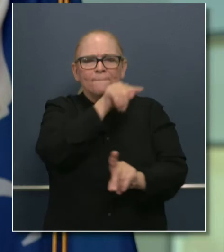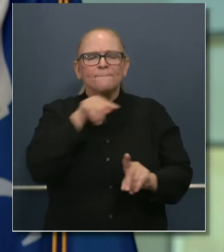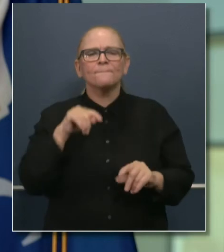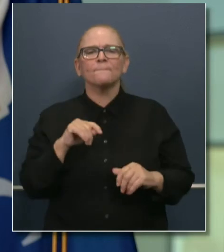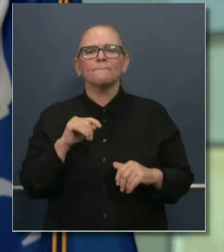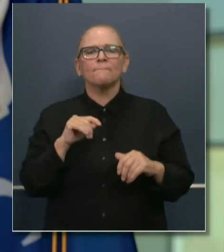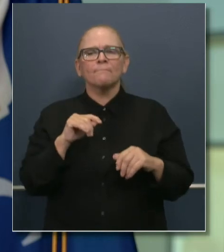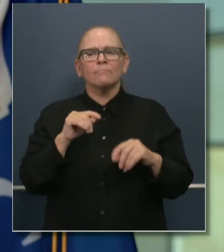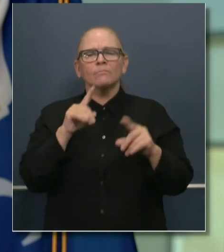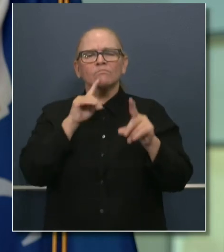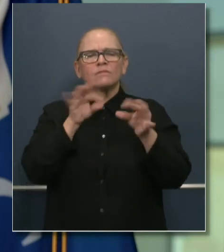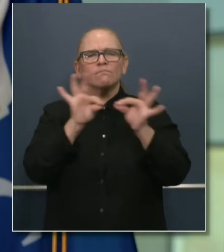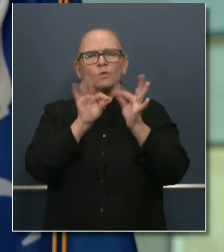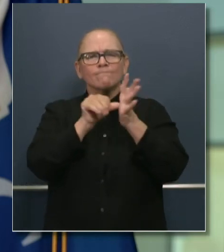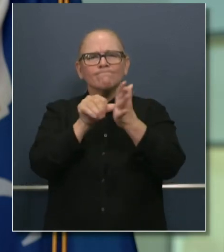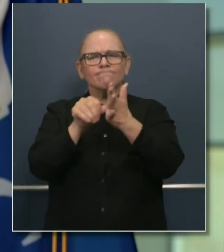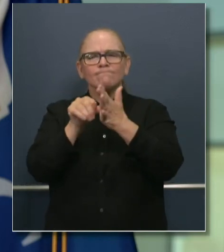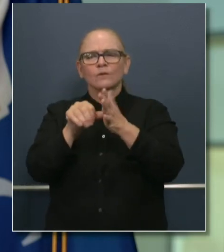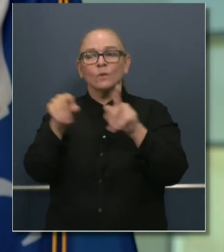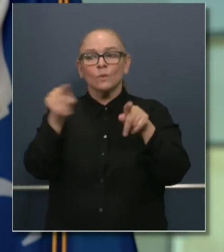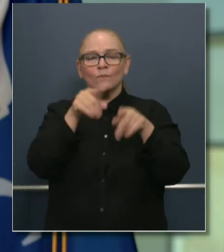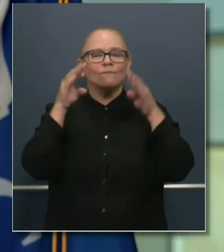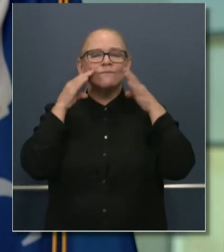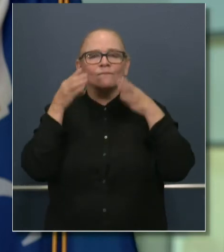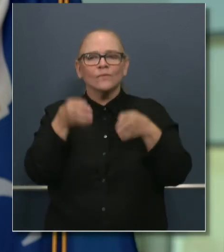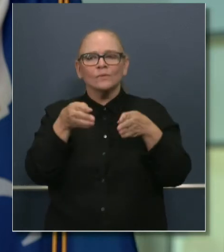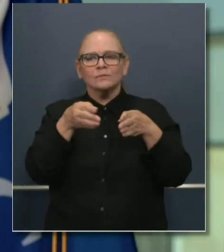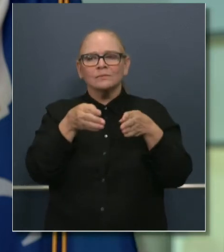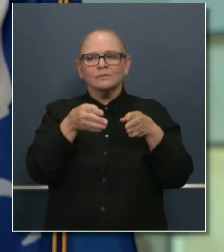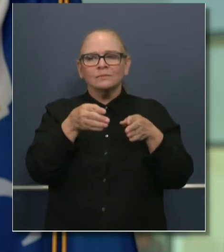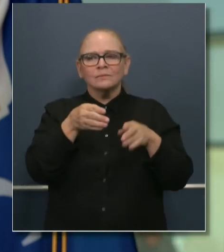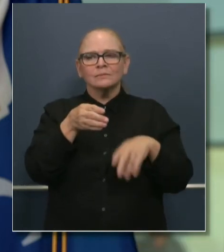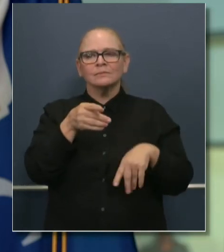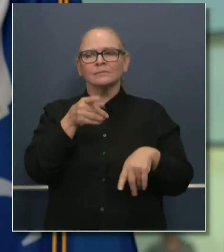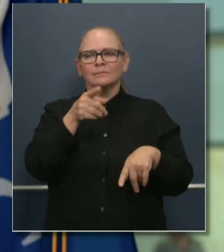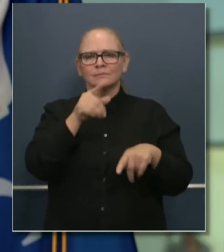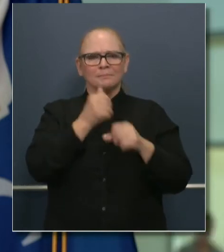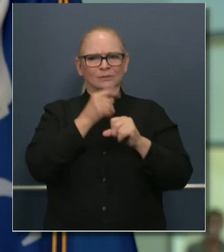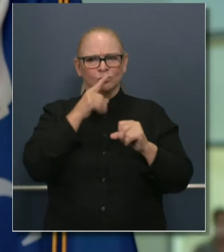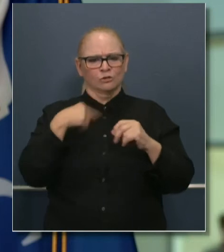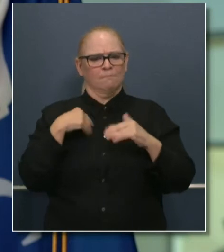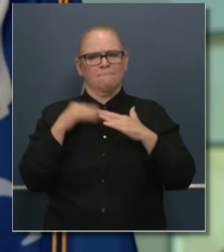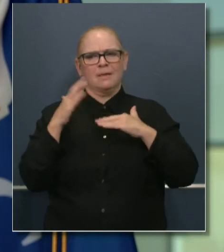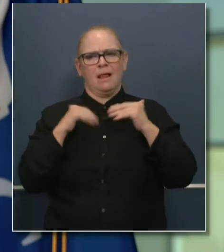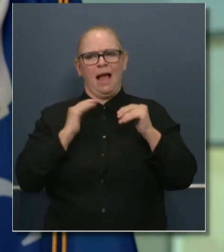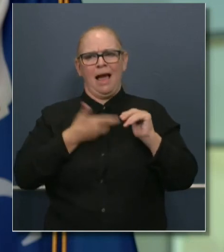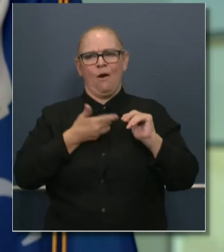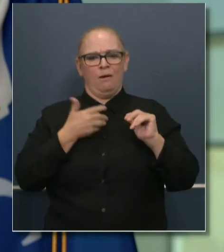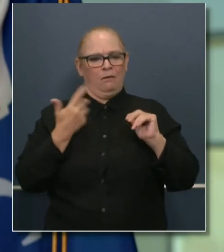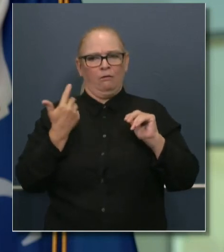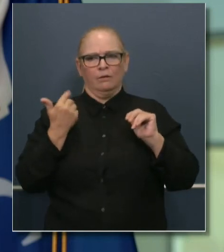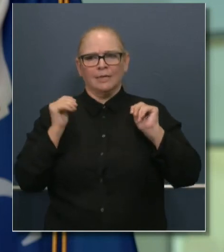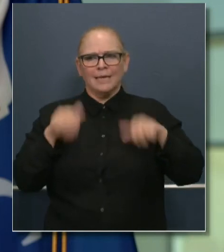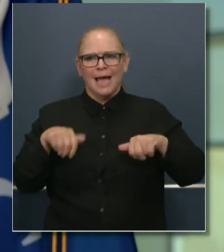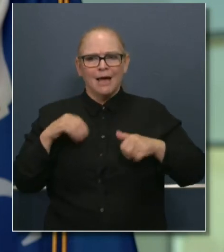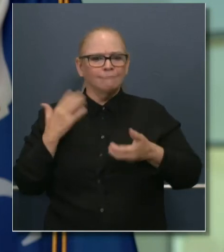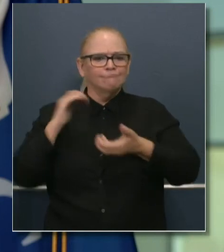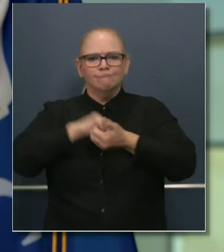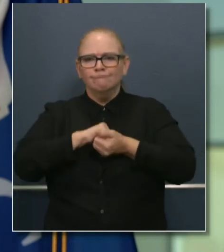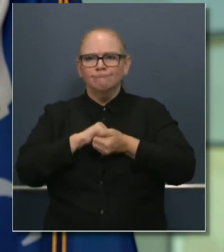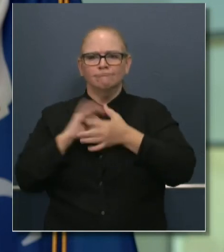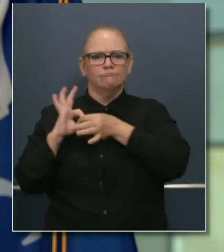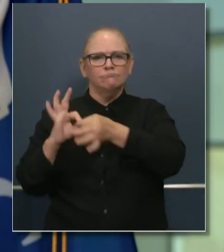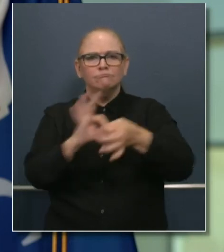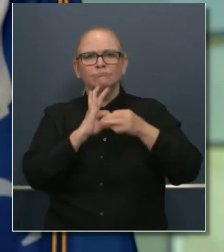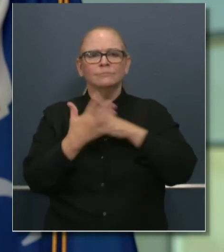of targeting our focus and continuing to build capacity and build partnerships. We continue to do that county